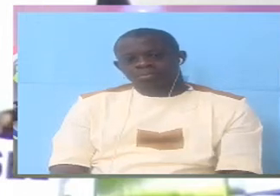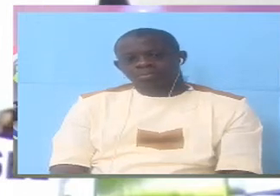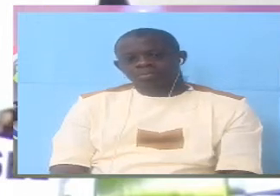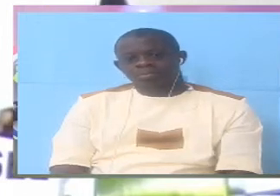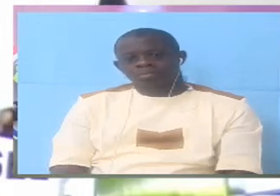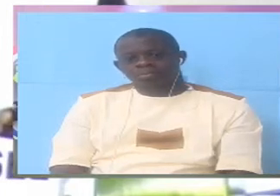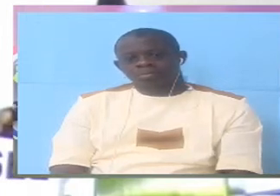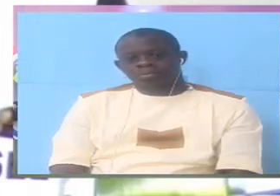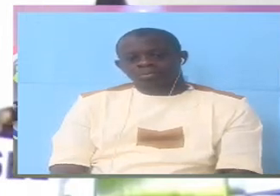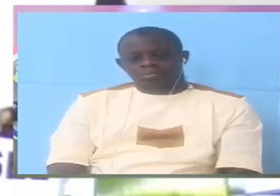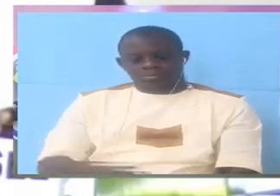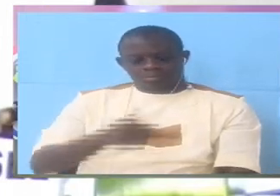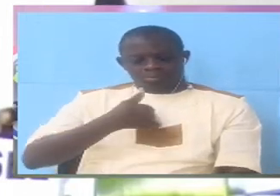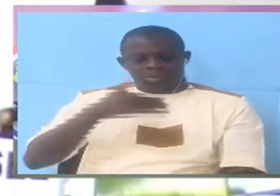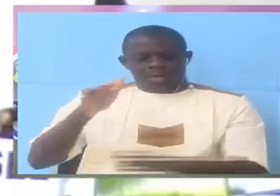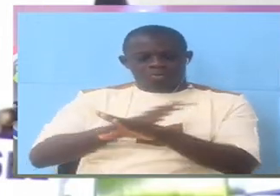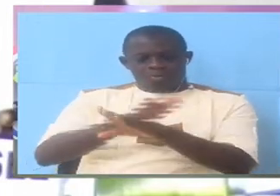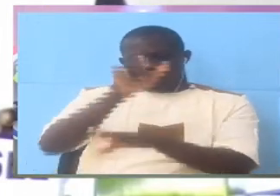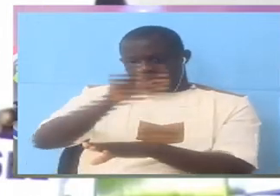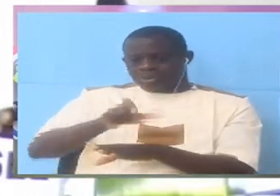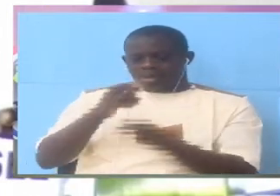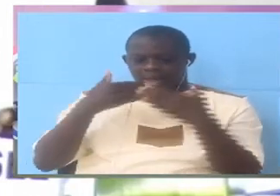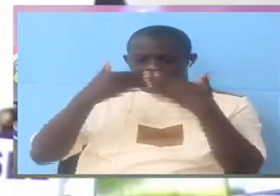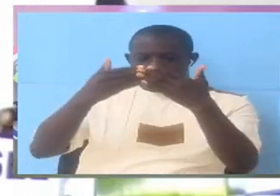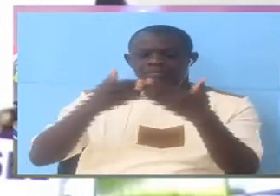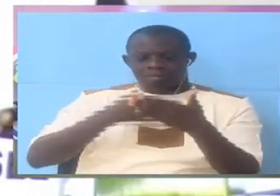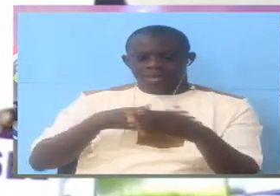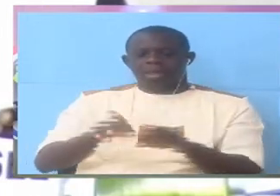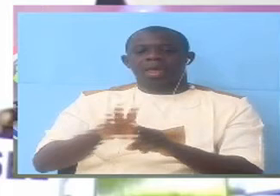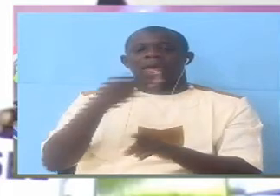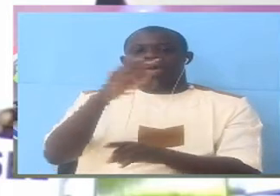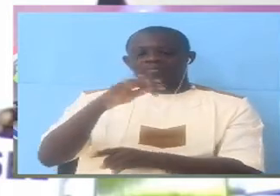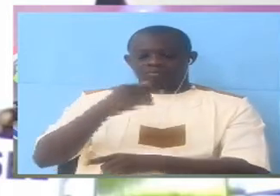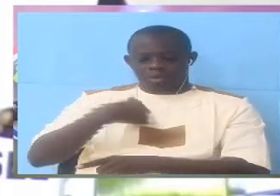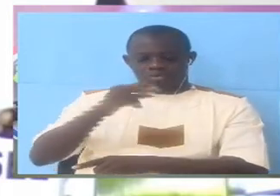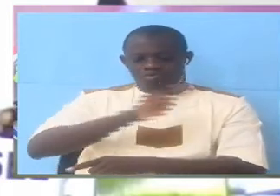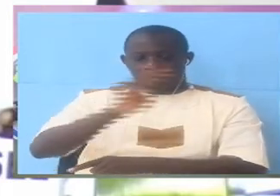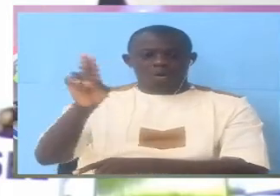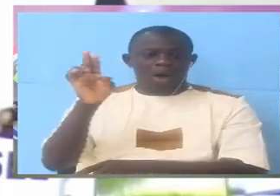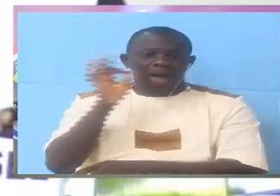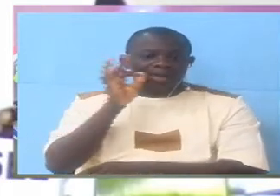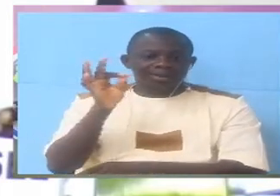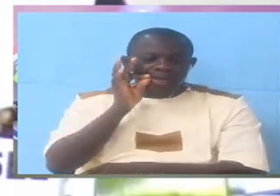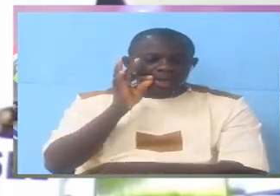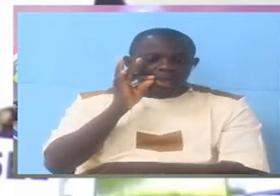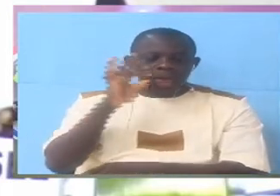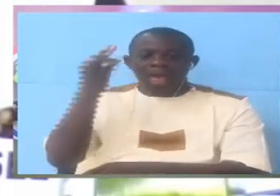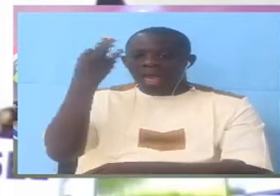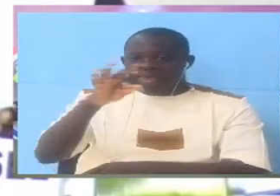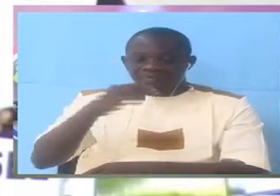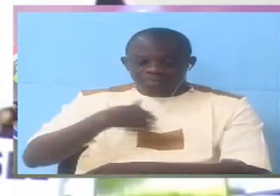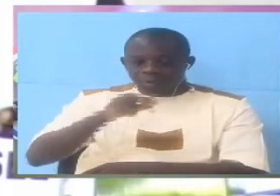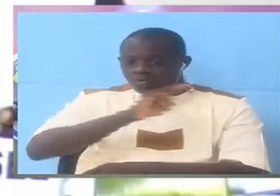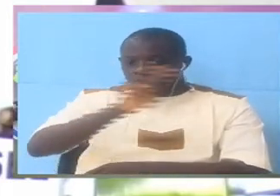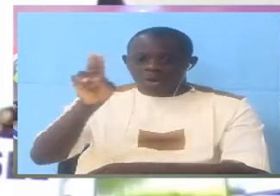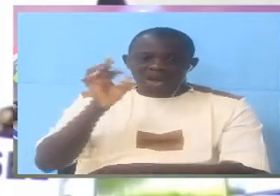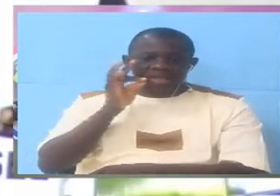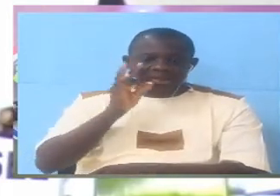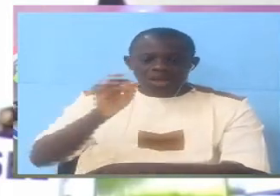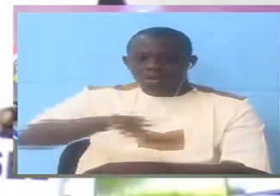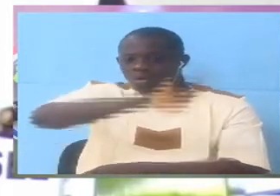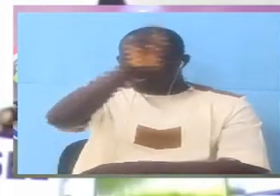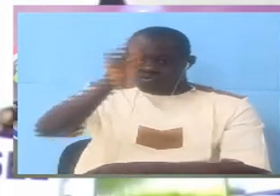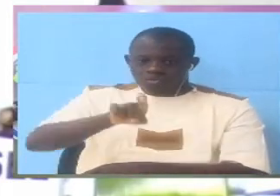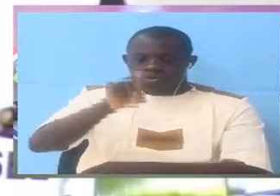I was told that if I did not answer questions correctly, I